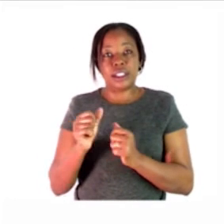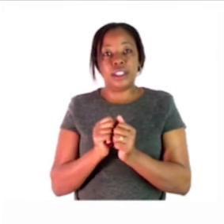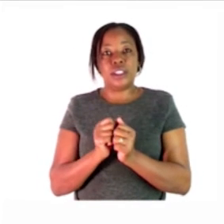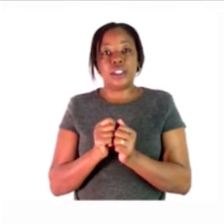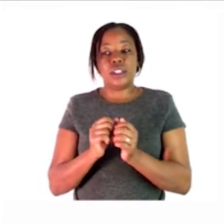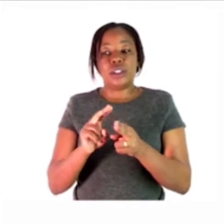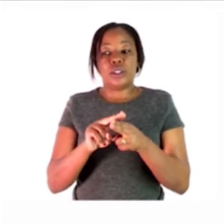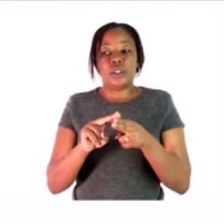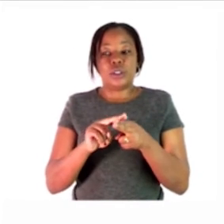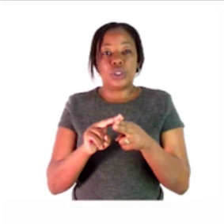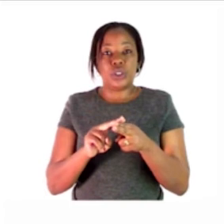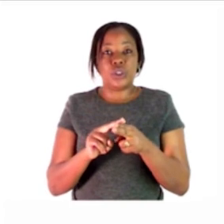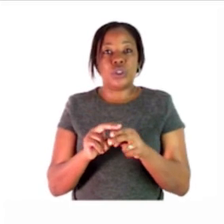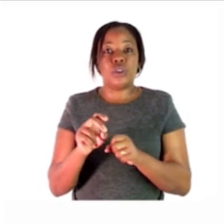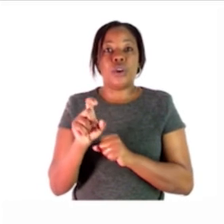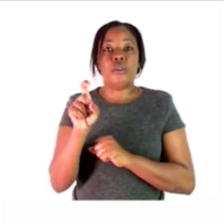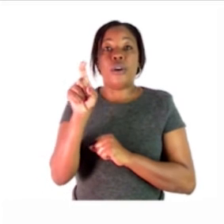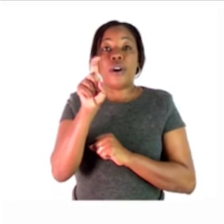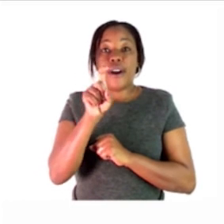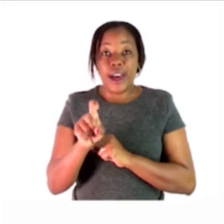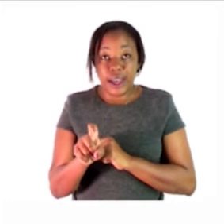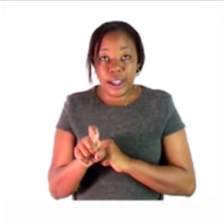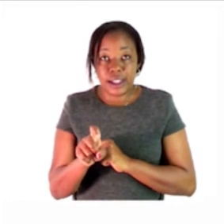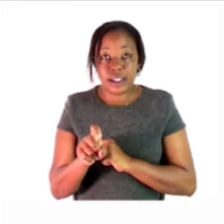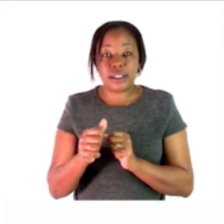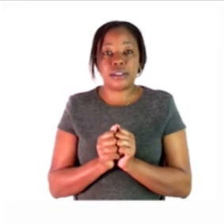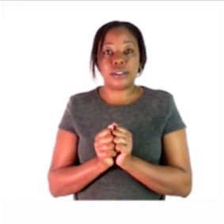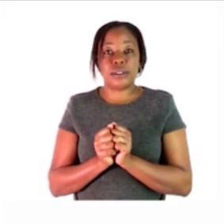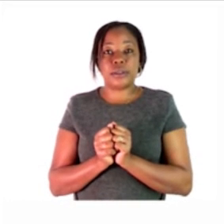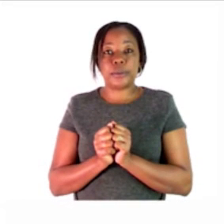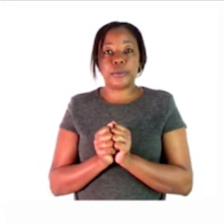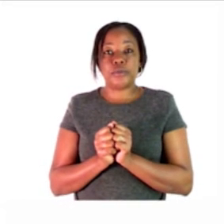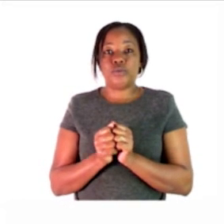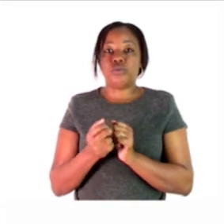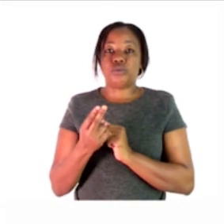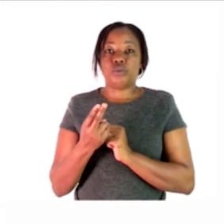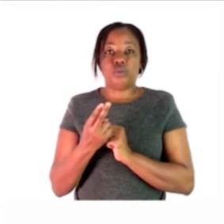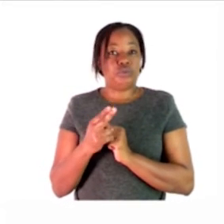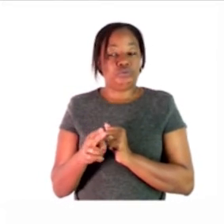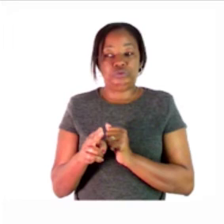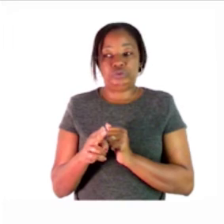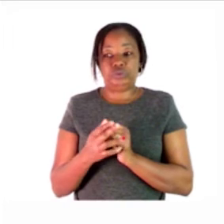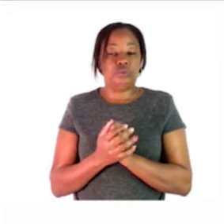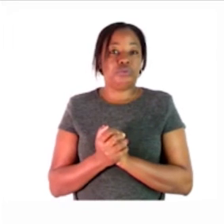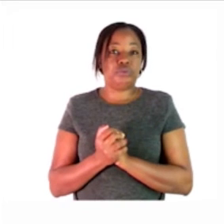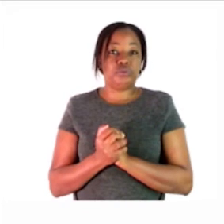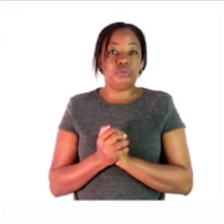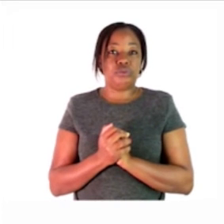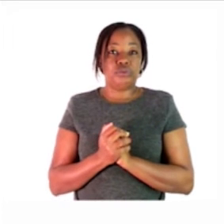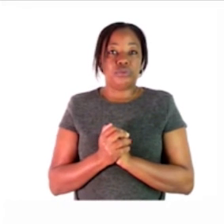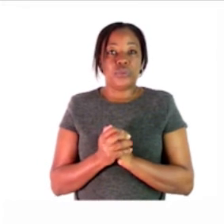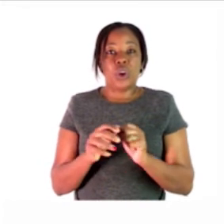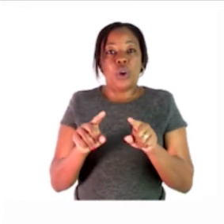and uncountable nouns. So, for example, if I want to use some in a sentence or in a statement, let